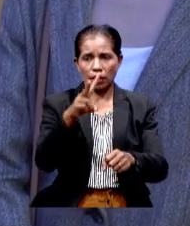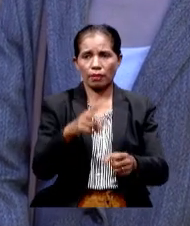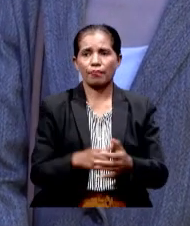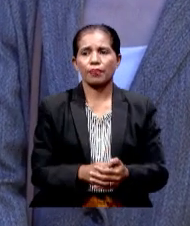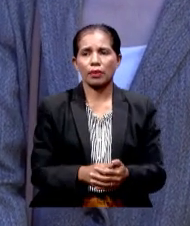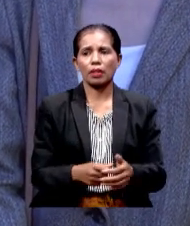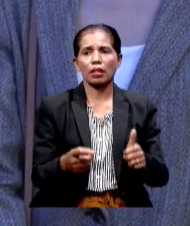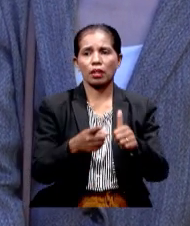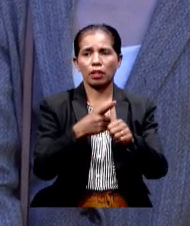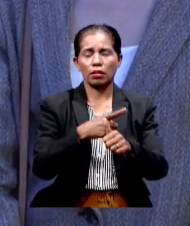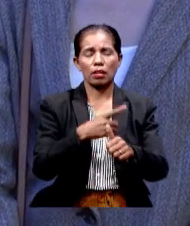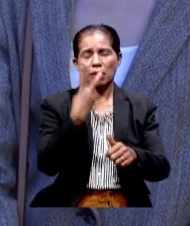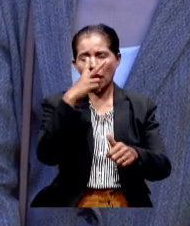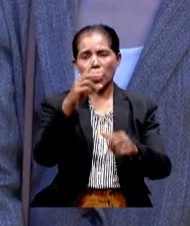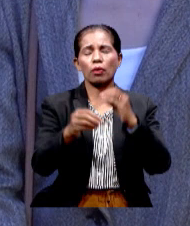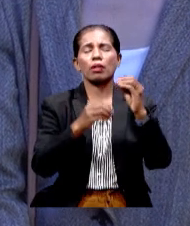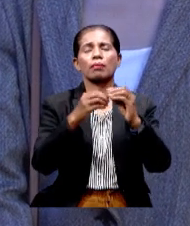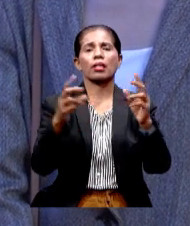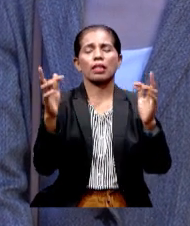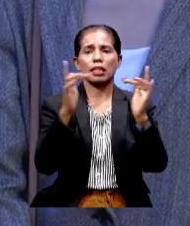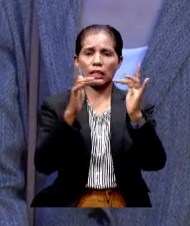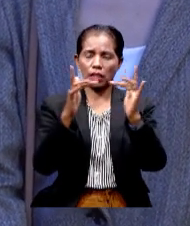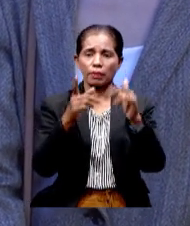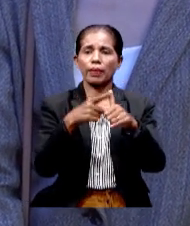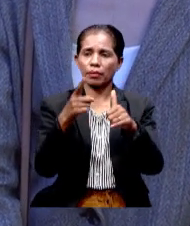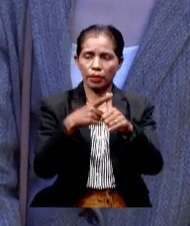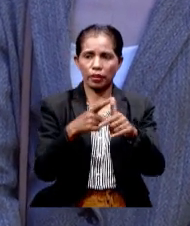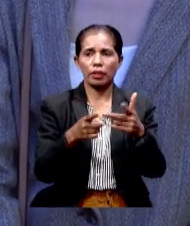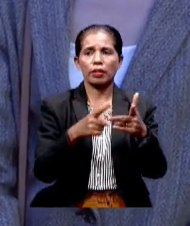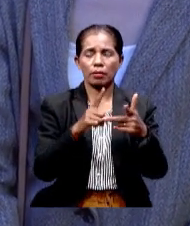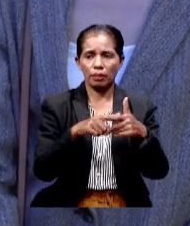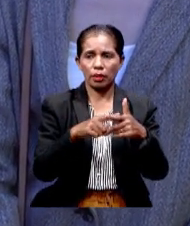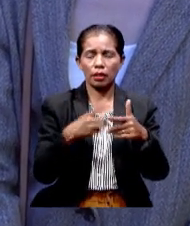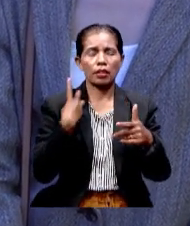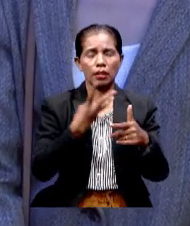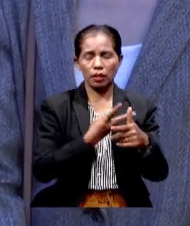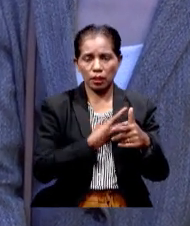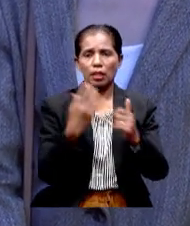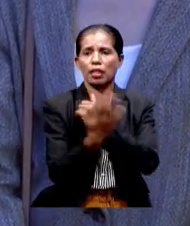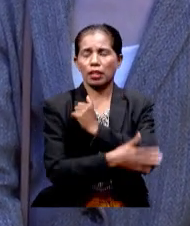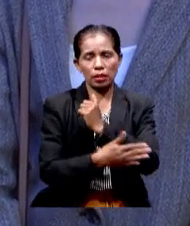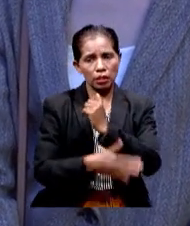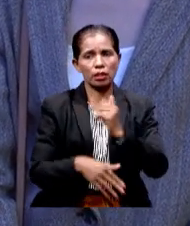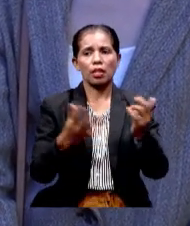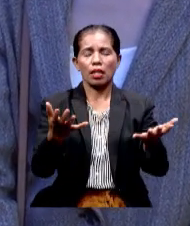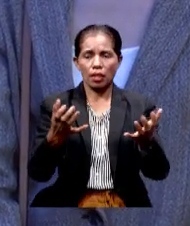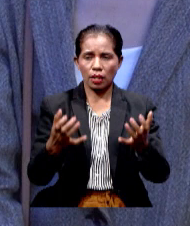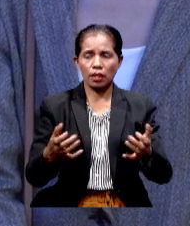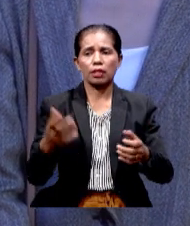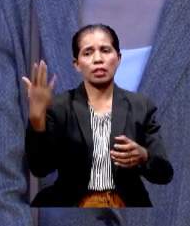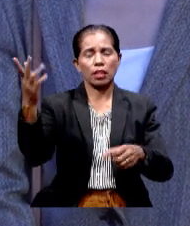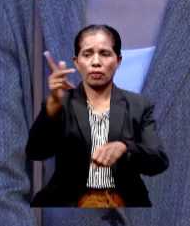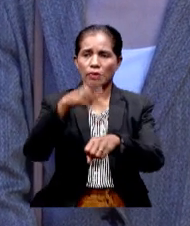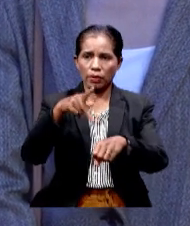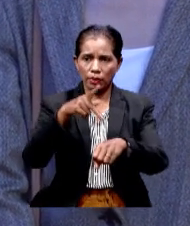in terms of internet freedom in Southeast Asia, so that our respective countries, me in the Philippines,